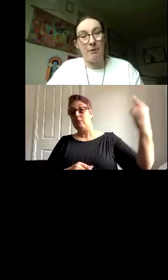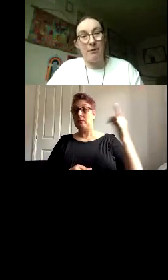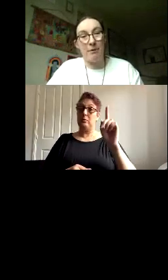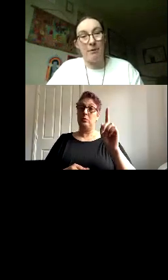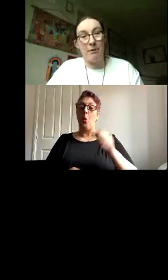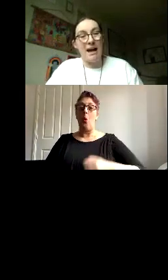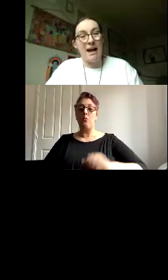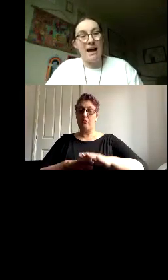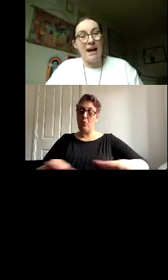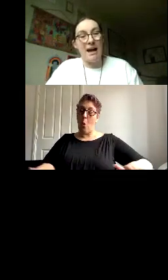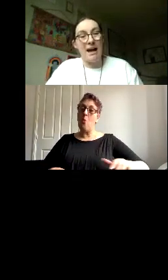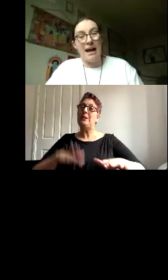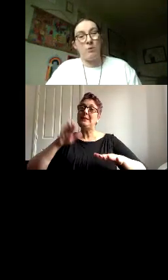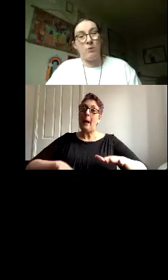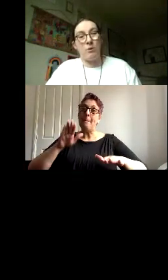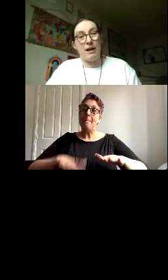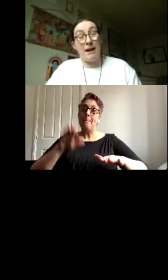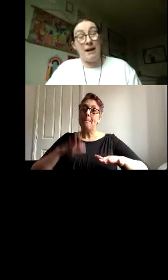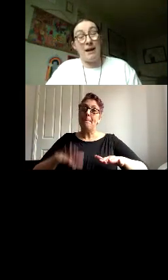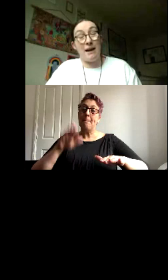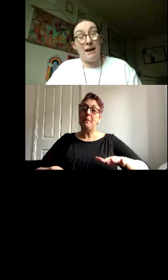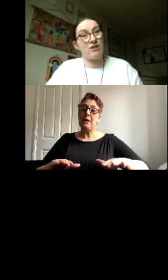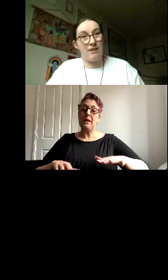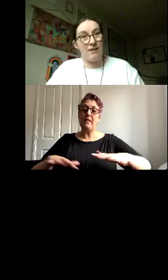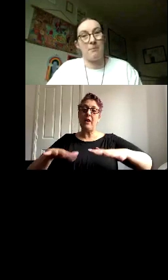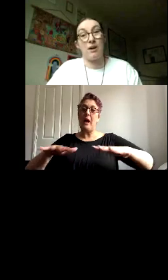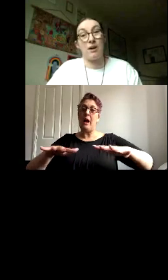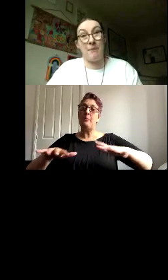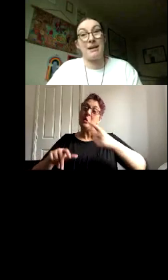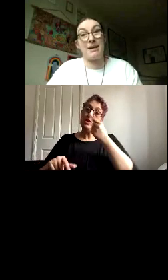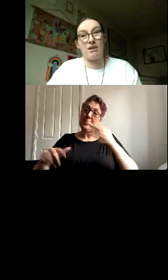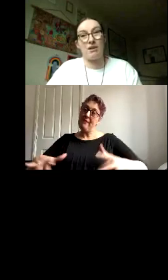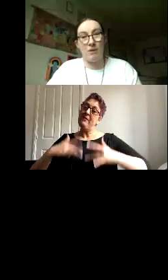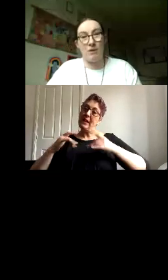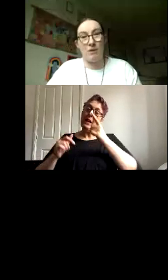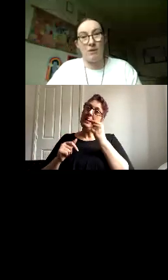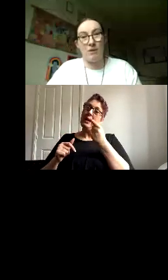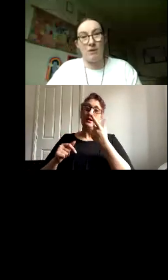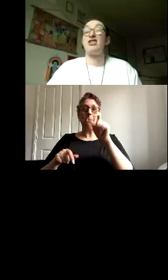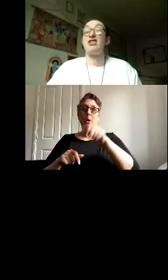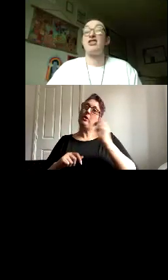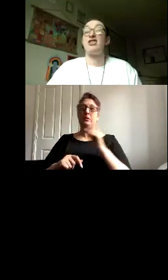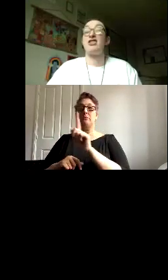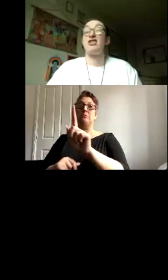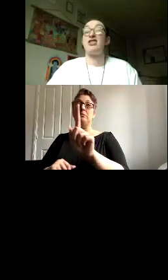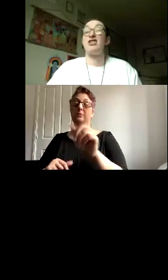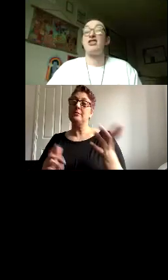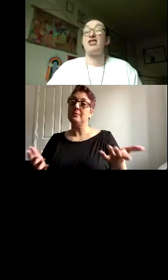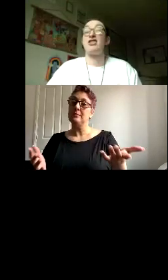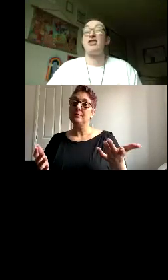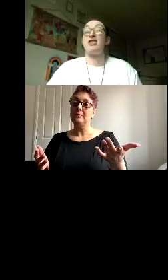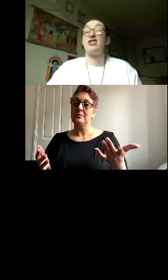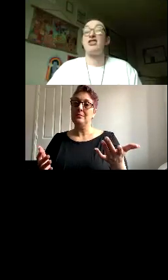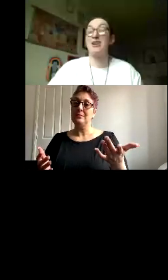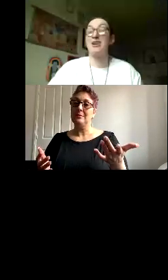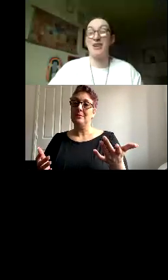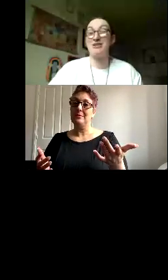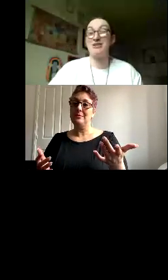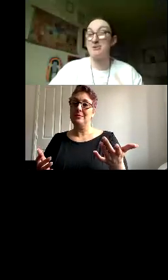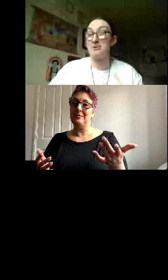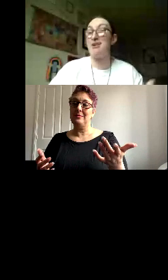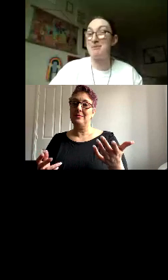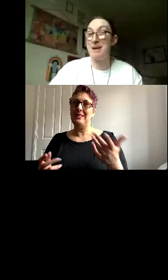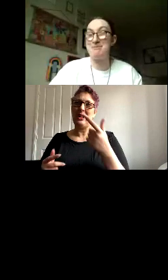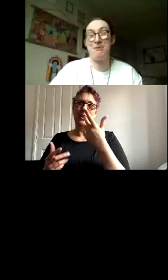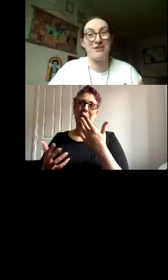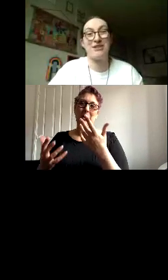floor and they will feel the vibration that there is someone coming into the room. I generally wouldn't recommend doing those things